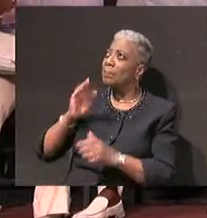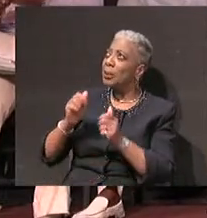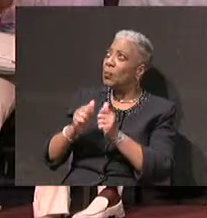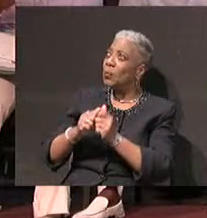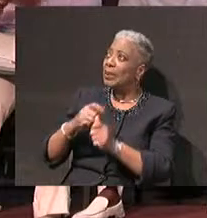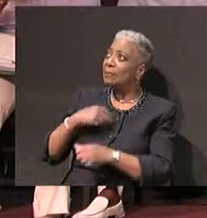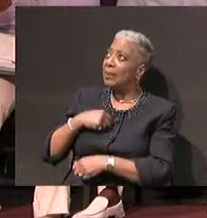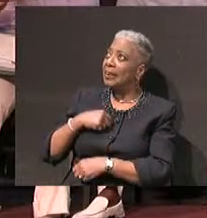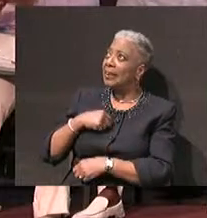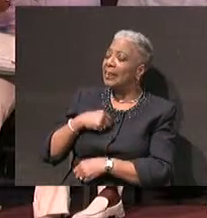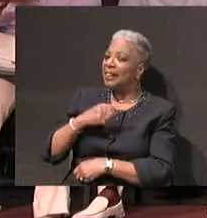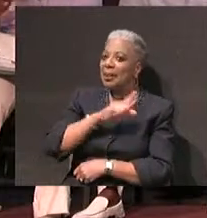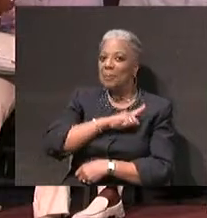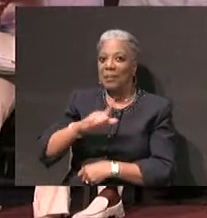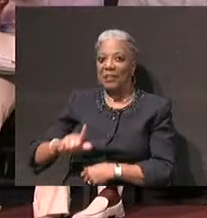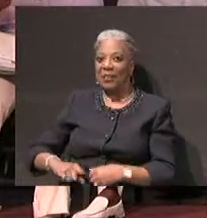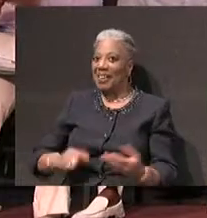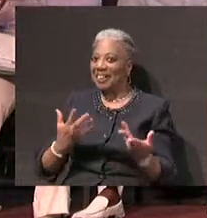I'm with you.